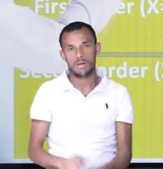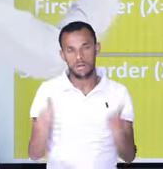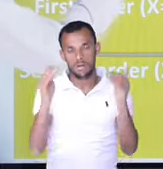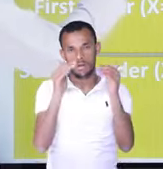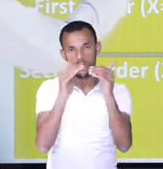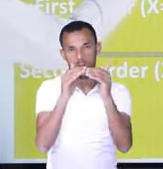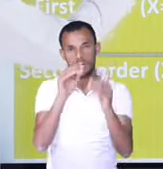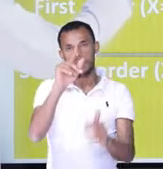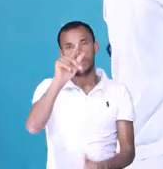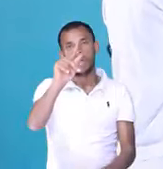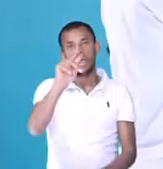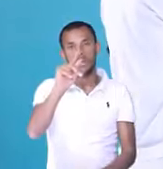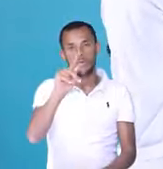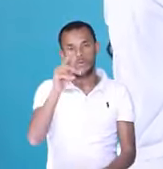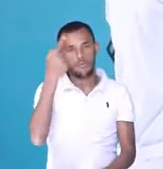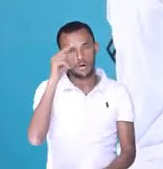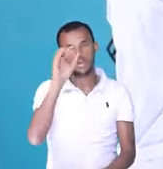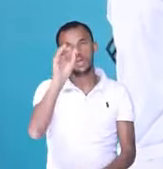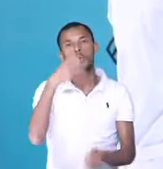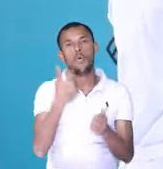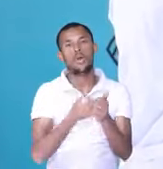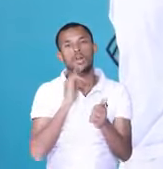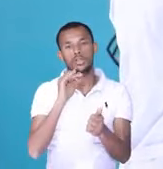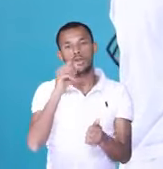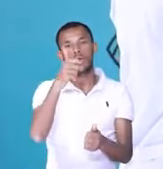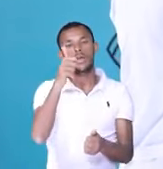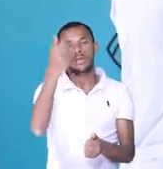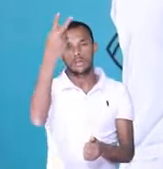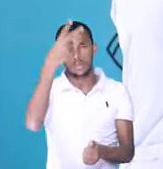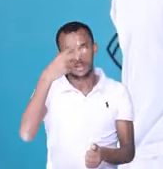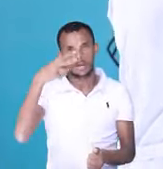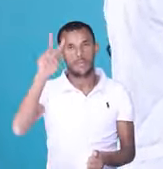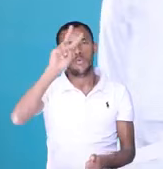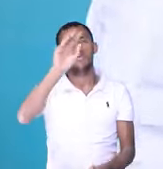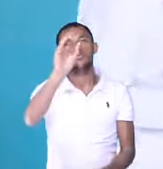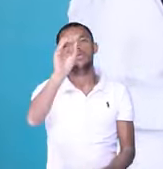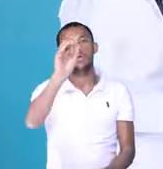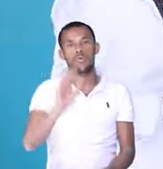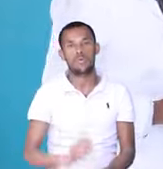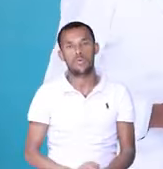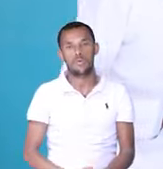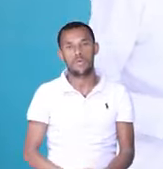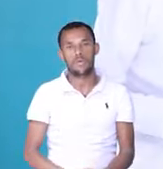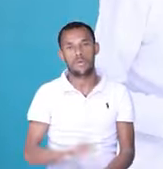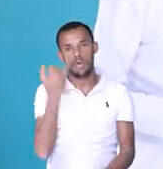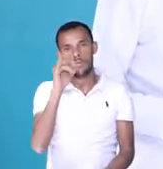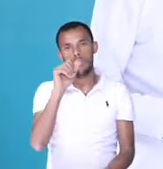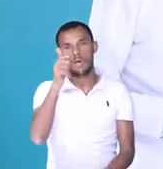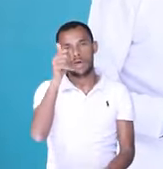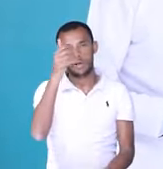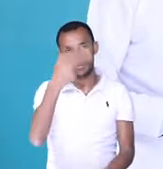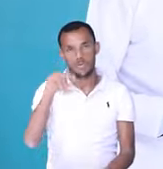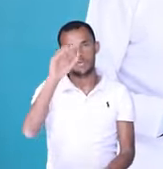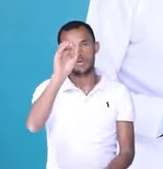is equals to K. For their order is what? A the power of 0. If A naught means